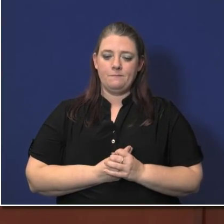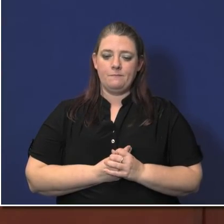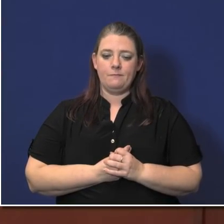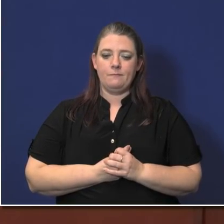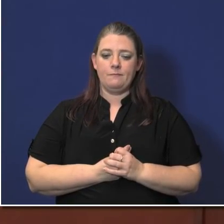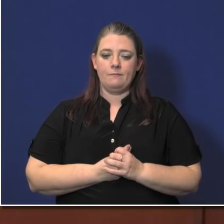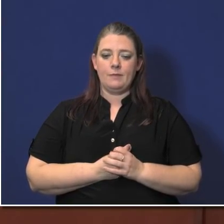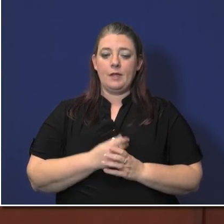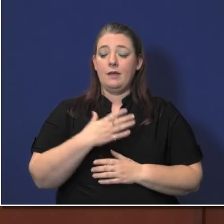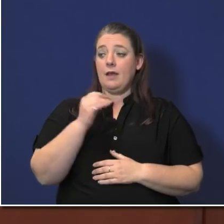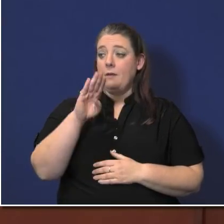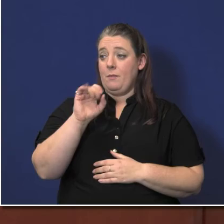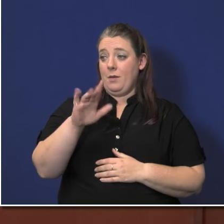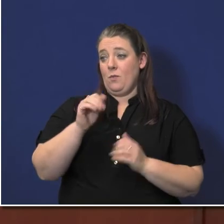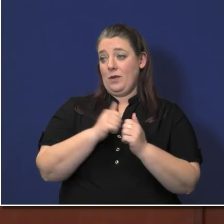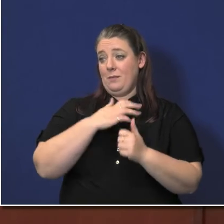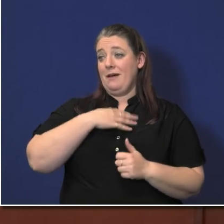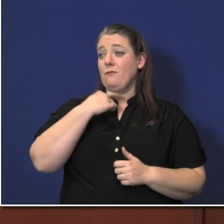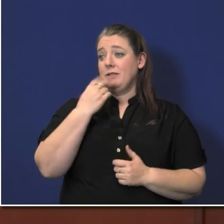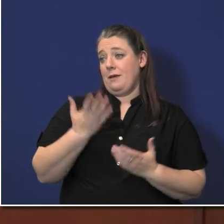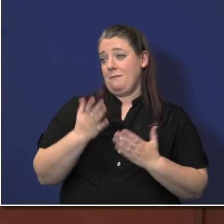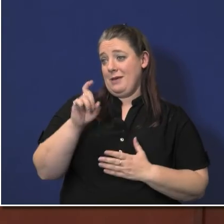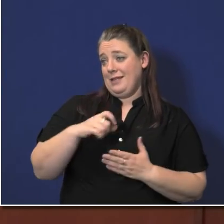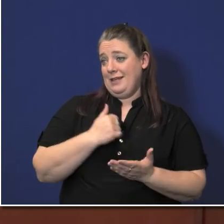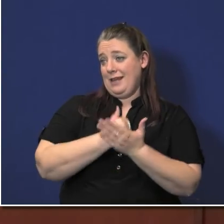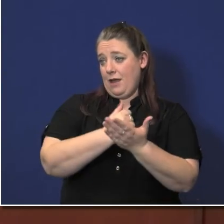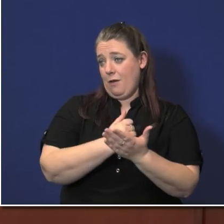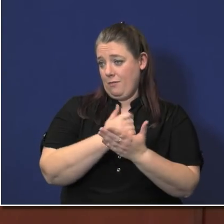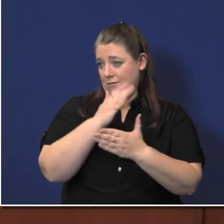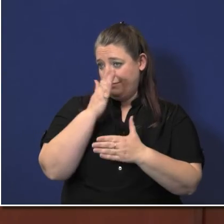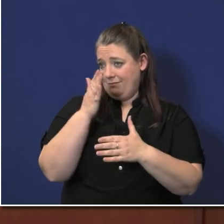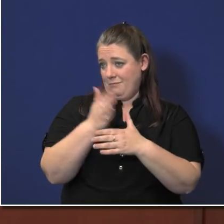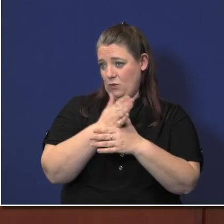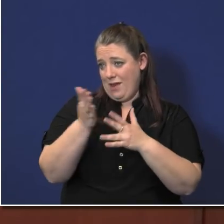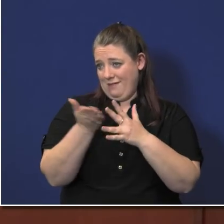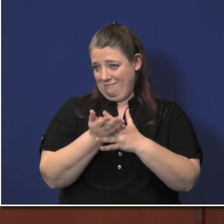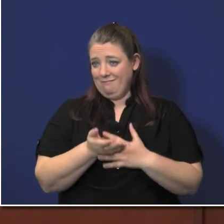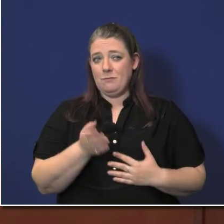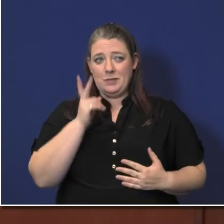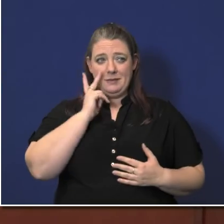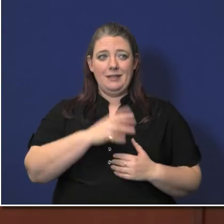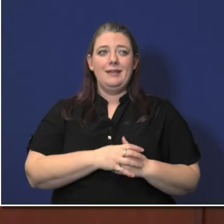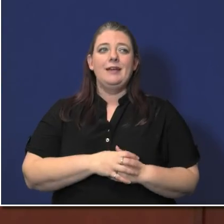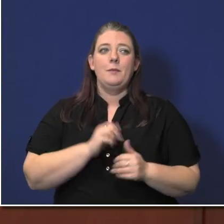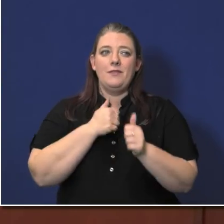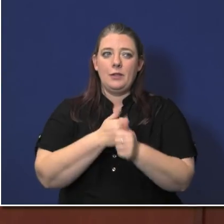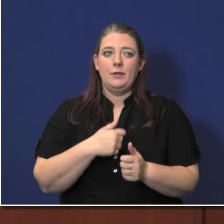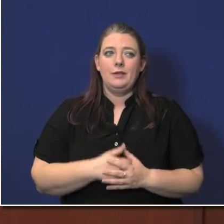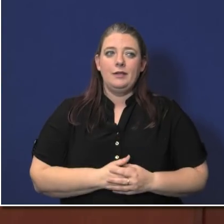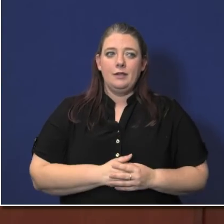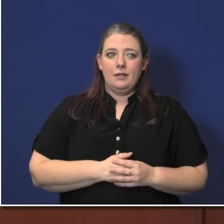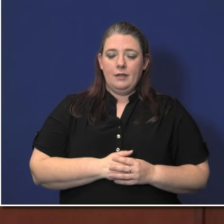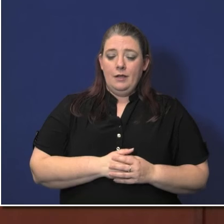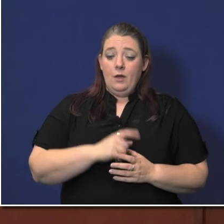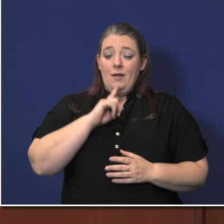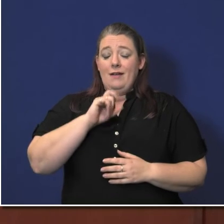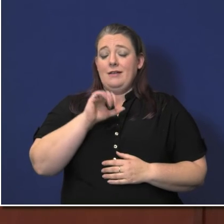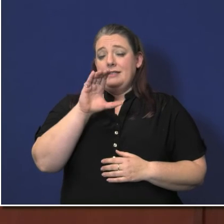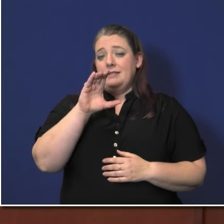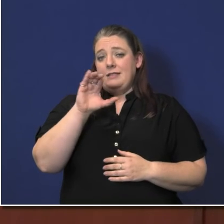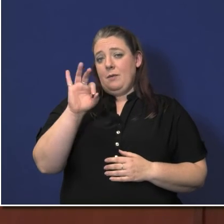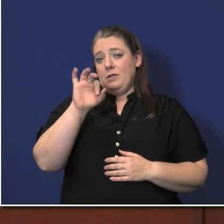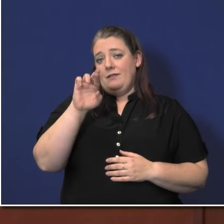And Bob, with my voice, I may need help midway Okay. through. I'm following you. Very good. Whereas the